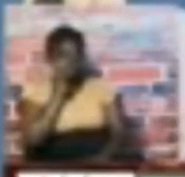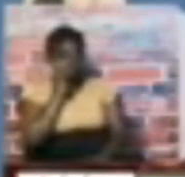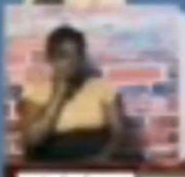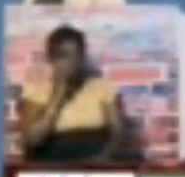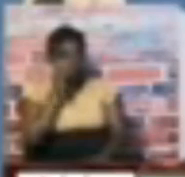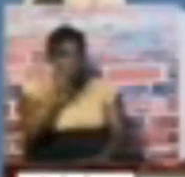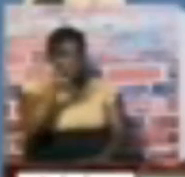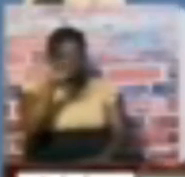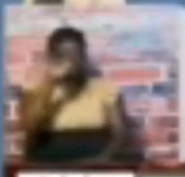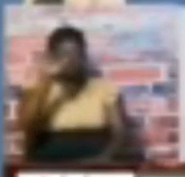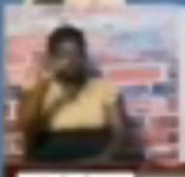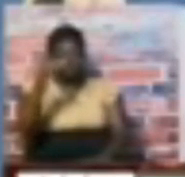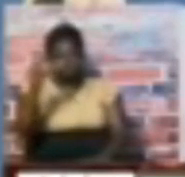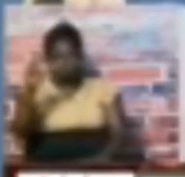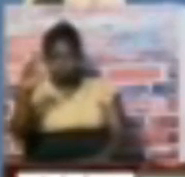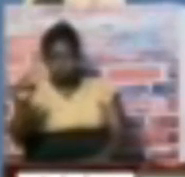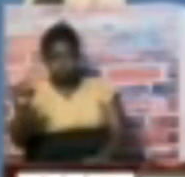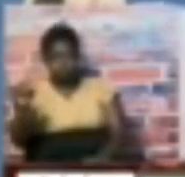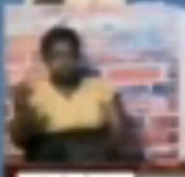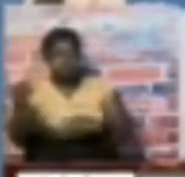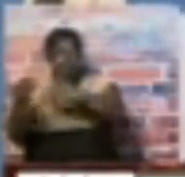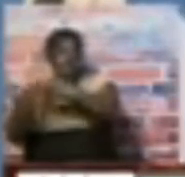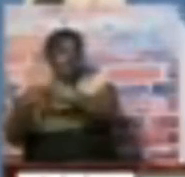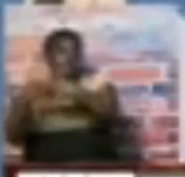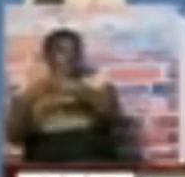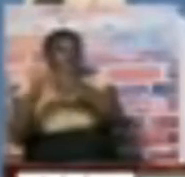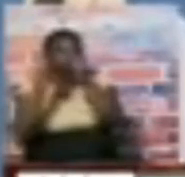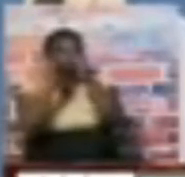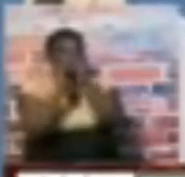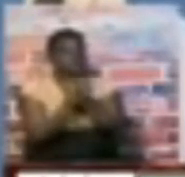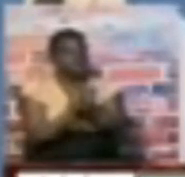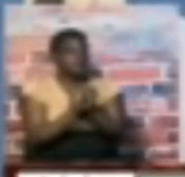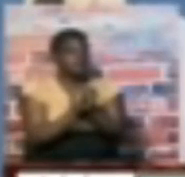Record Industries, 10 million tons maize flour.